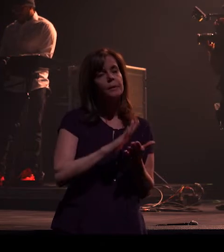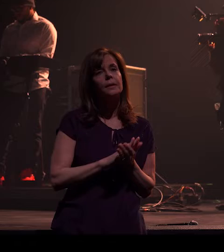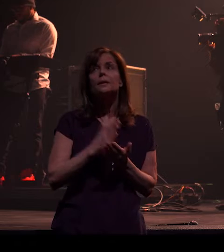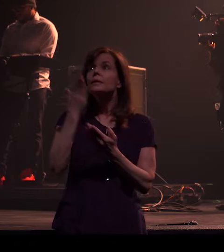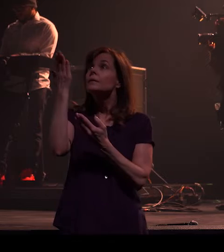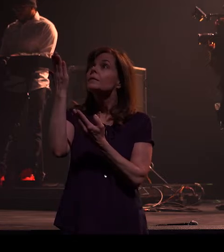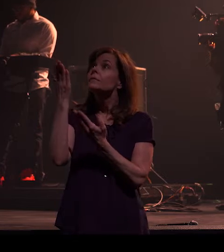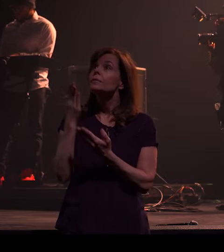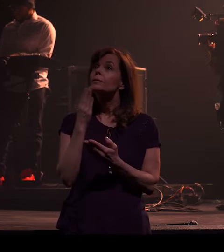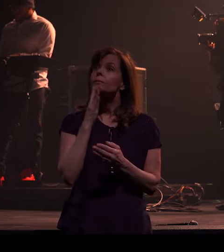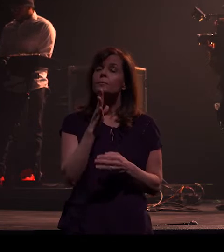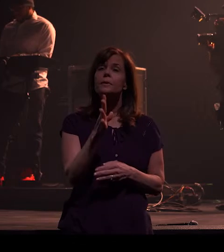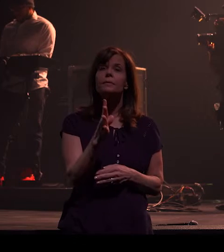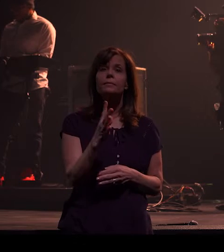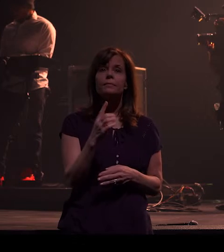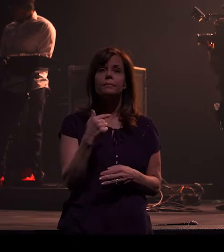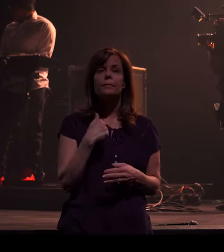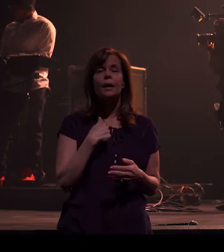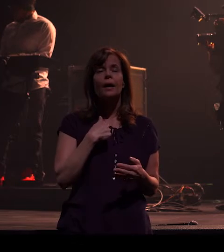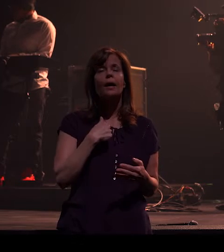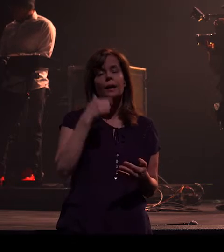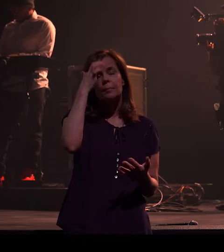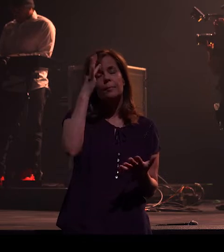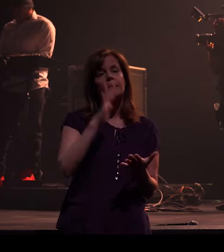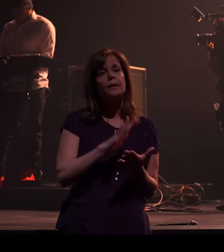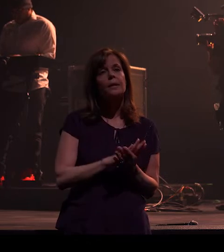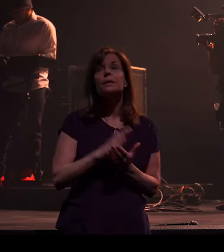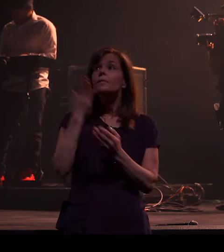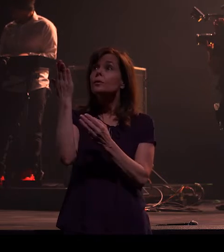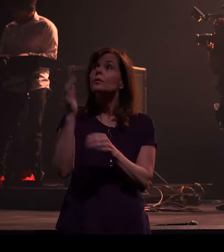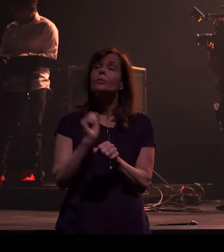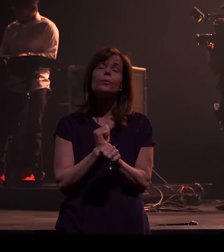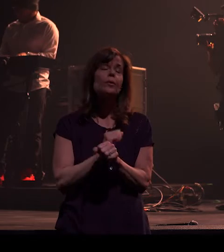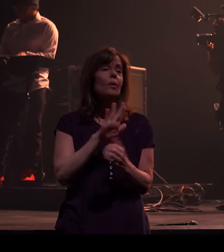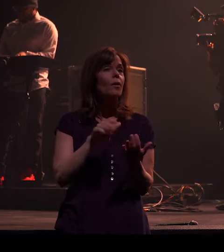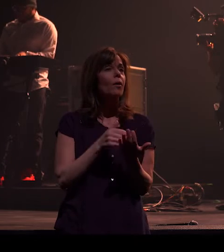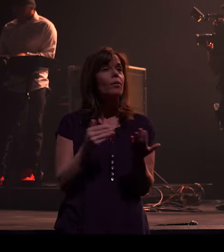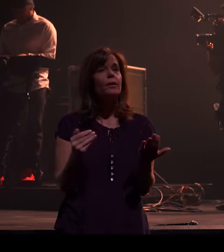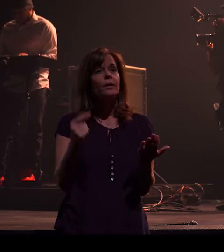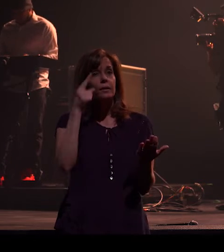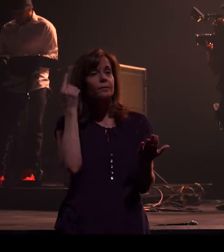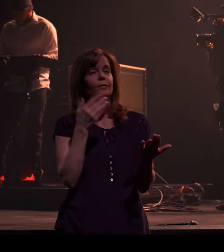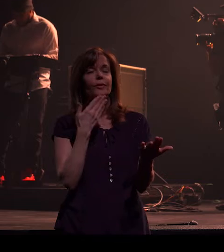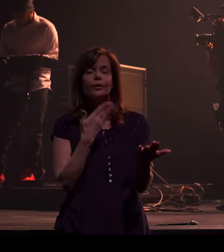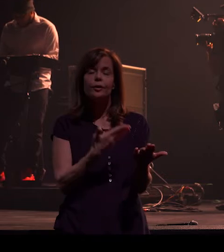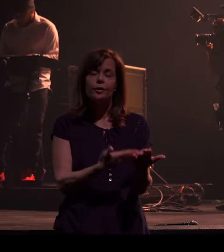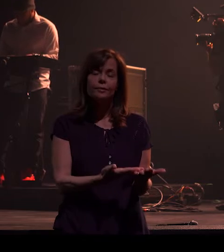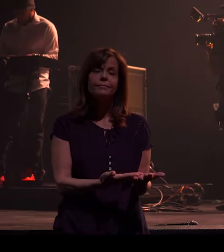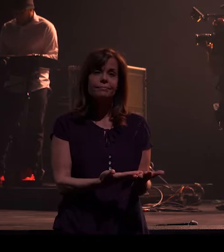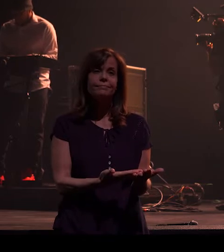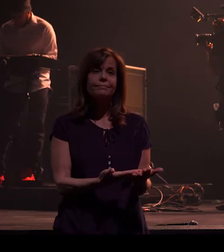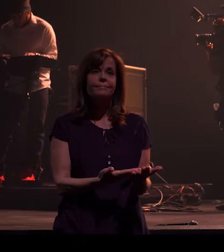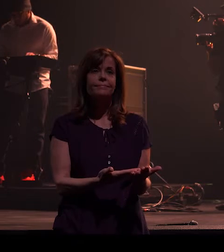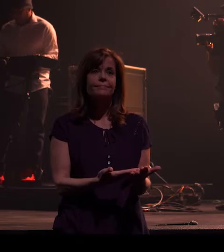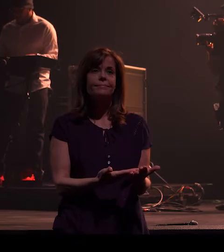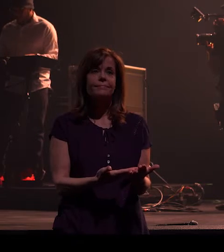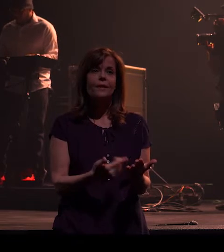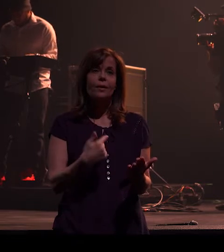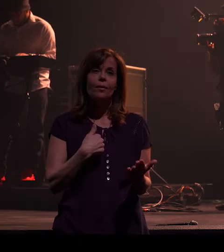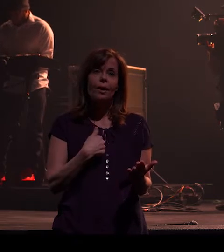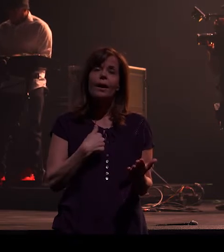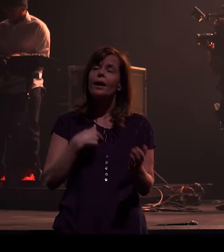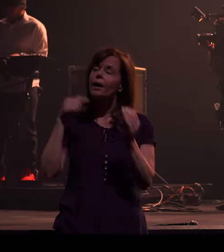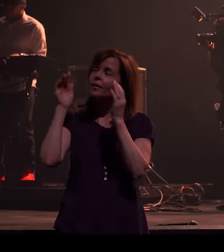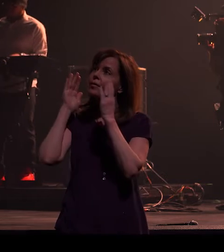I believe you're working. All things for good, yes I do. So I fix